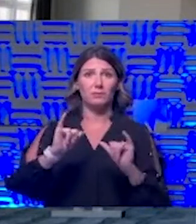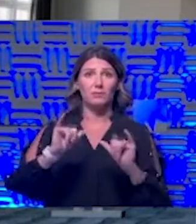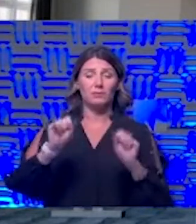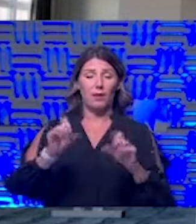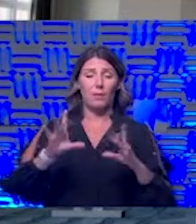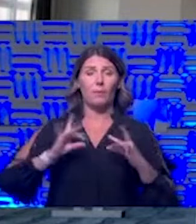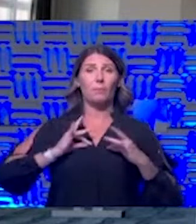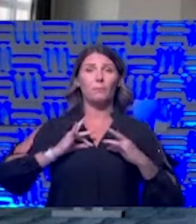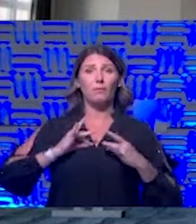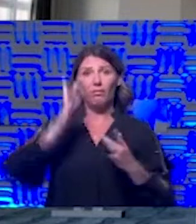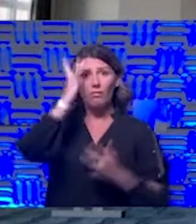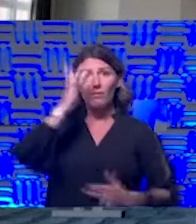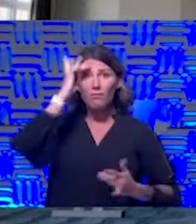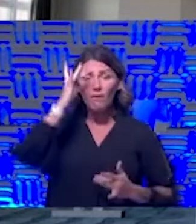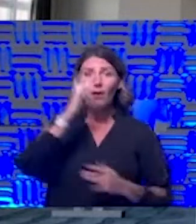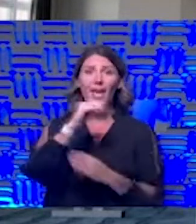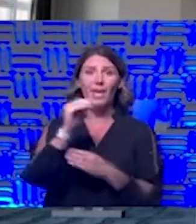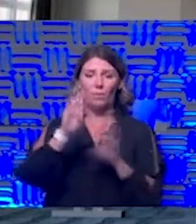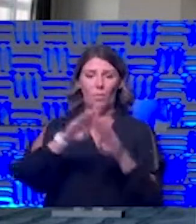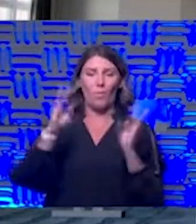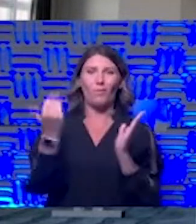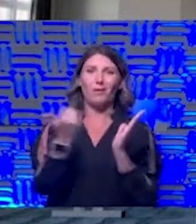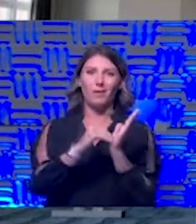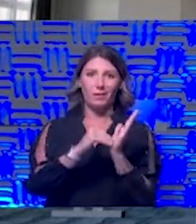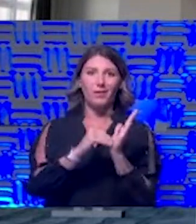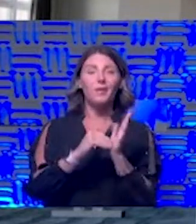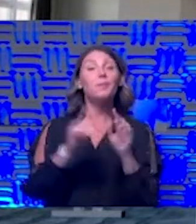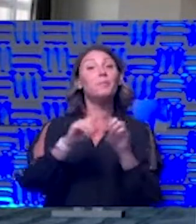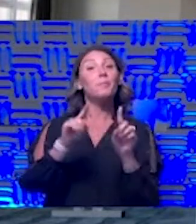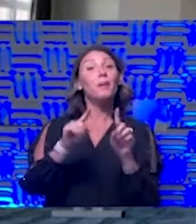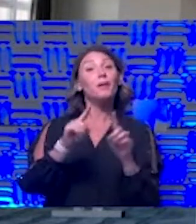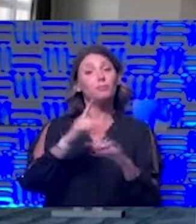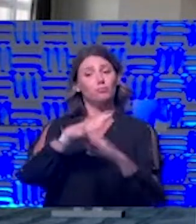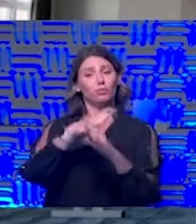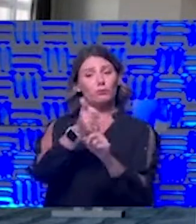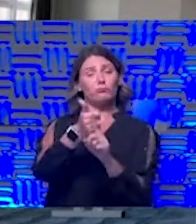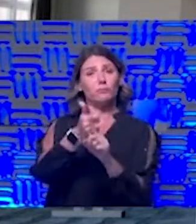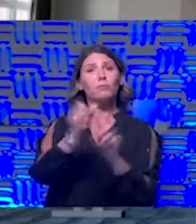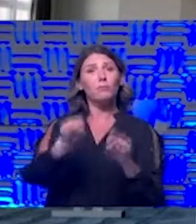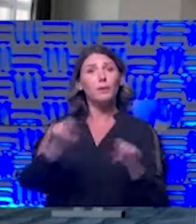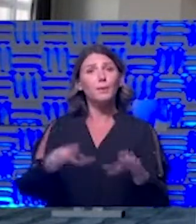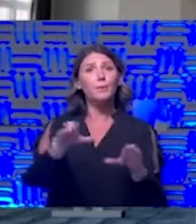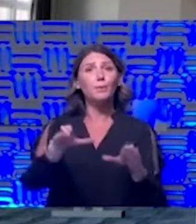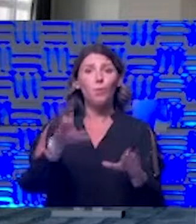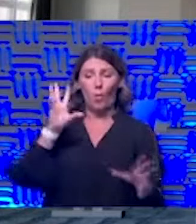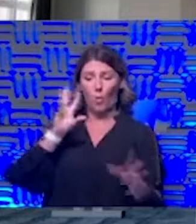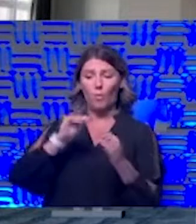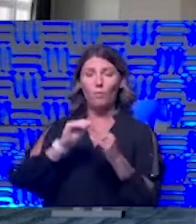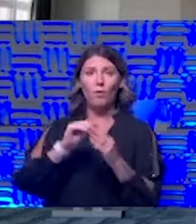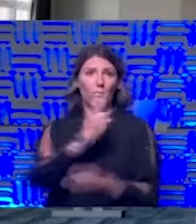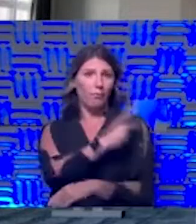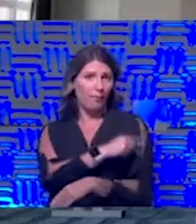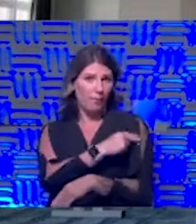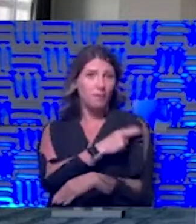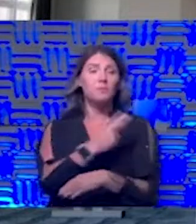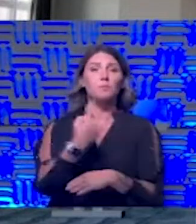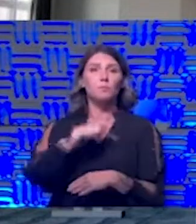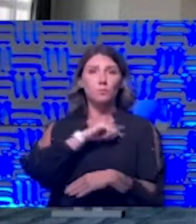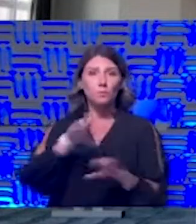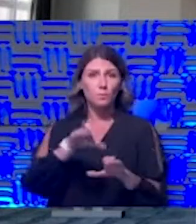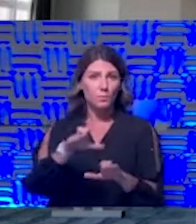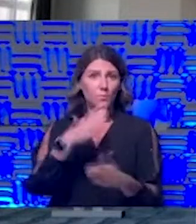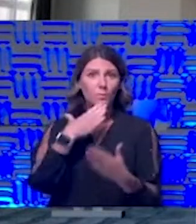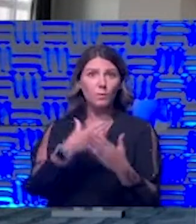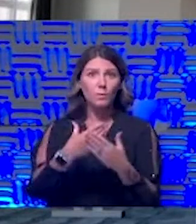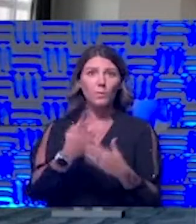reopening. But there's still some things we can do to protect ourselves from that. Overall in the hospital, I think we've been doing pretty good. We had a little bit of